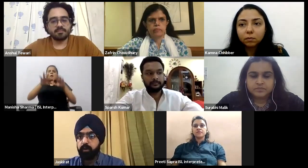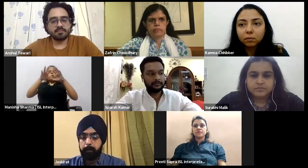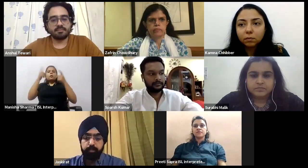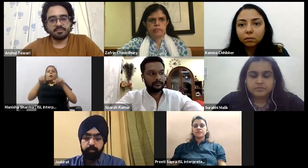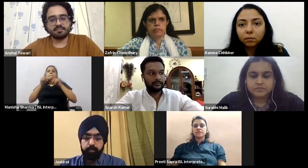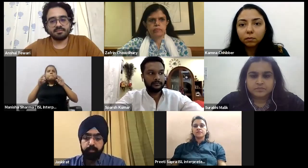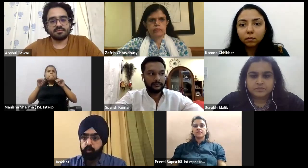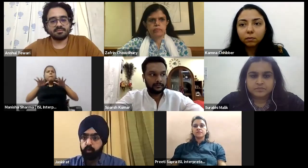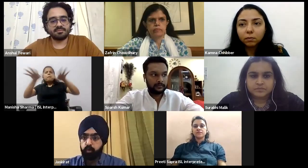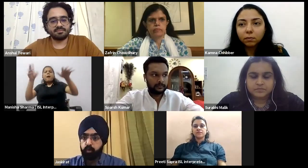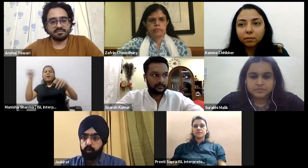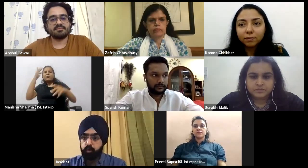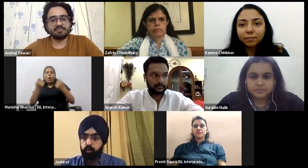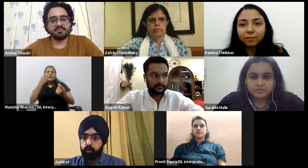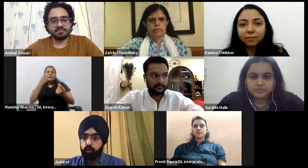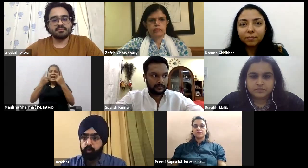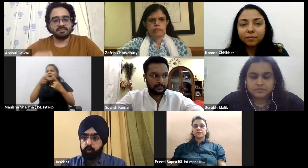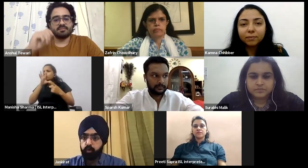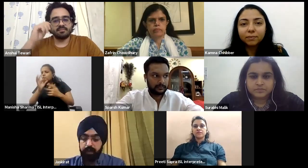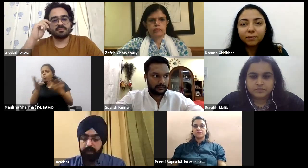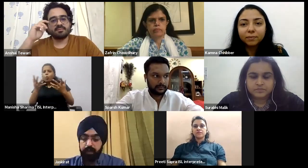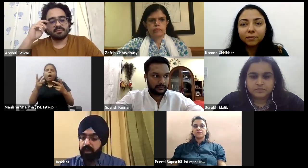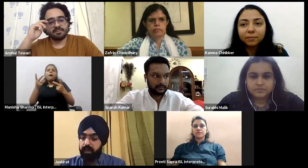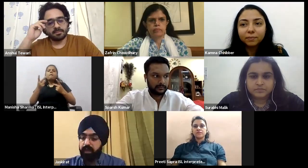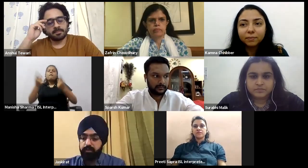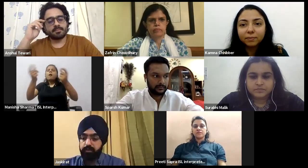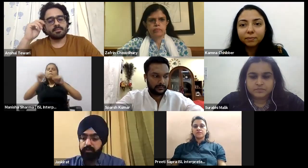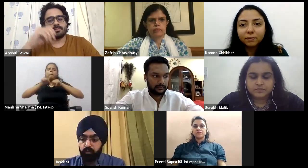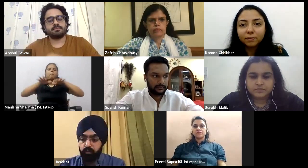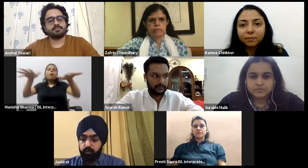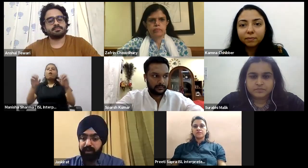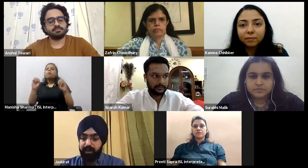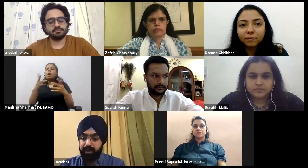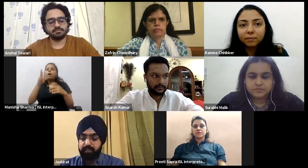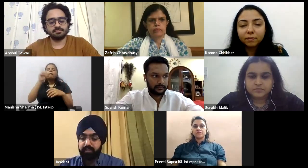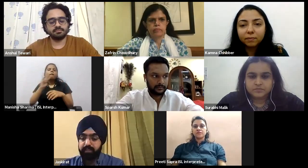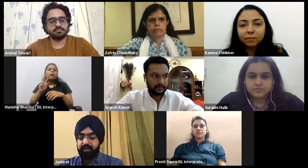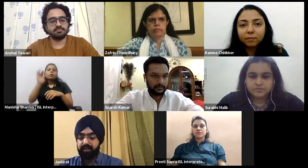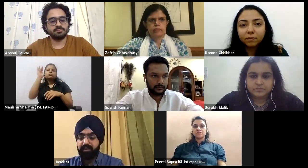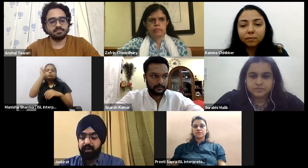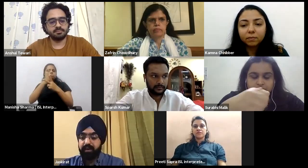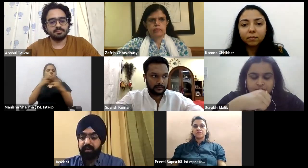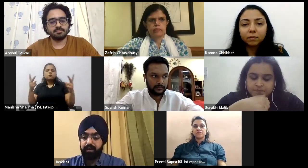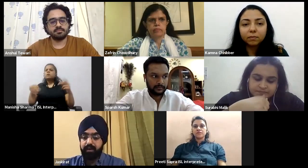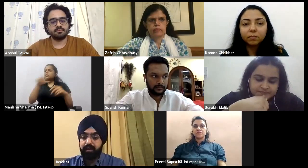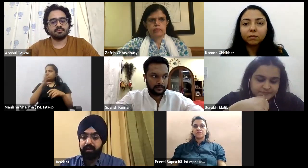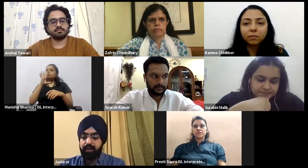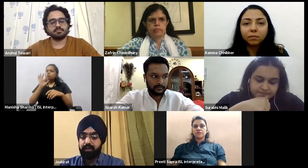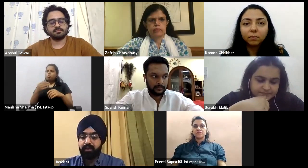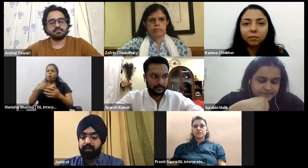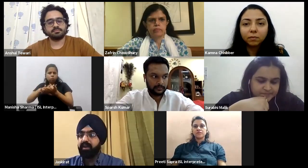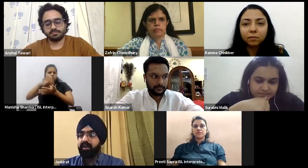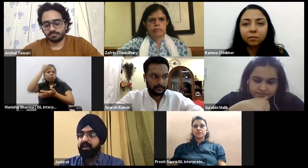before the truth even gets a chance to put its boots on or shoes on, and that is very true in our understanding and